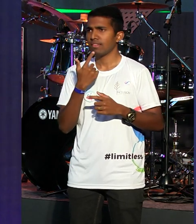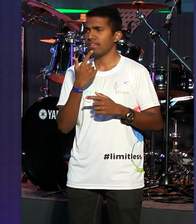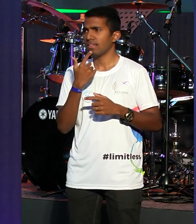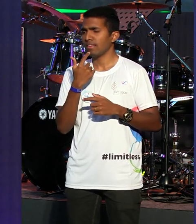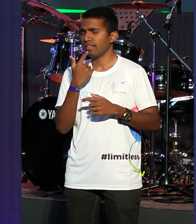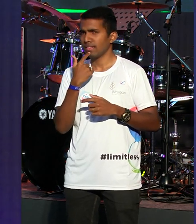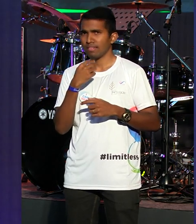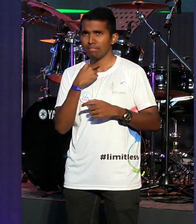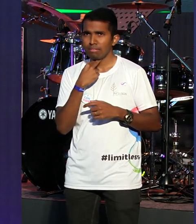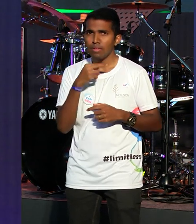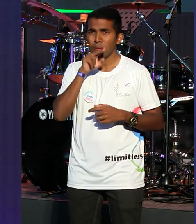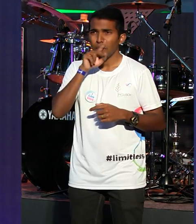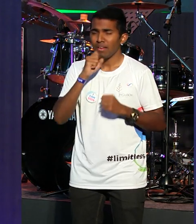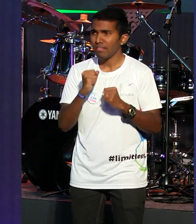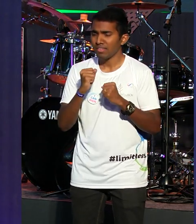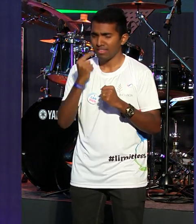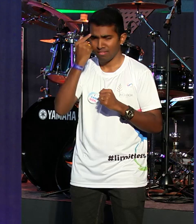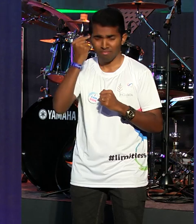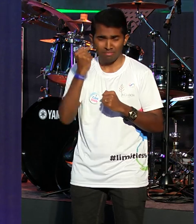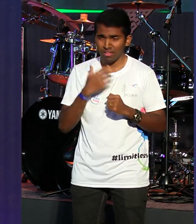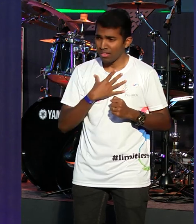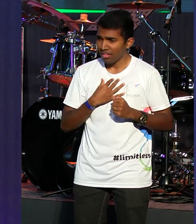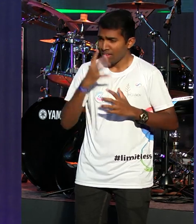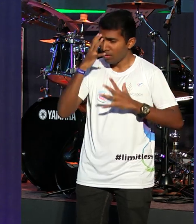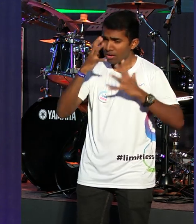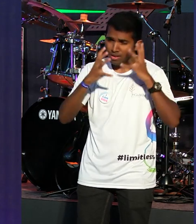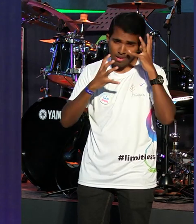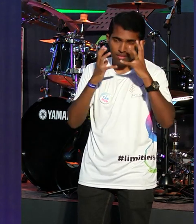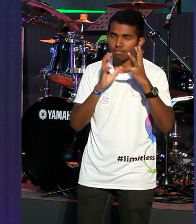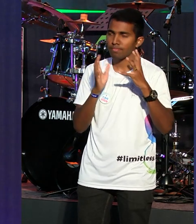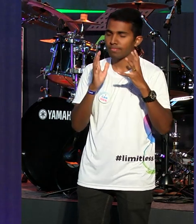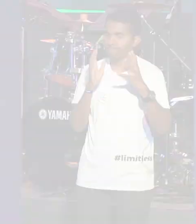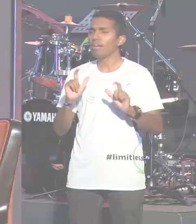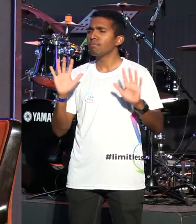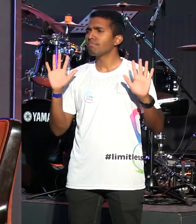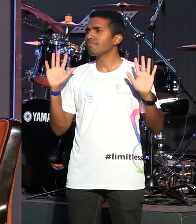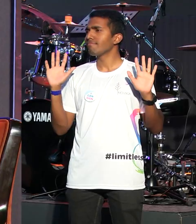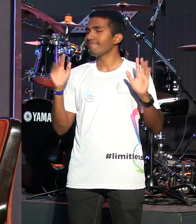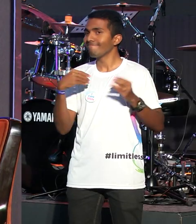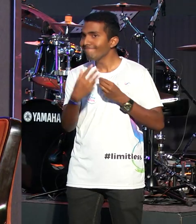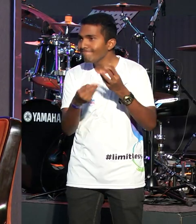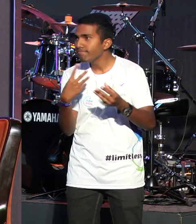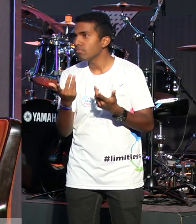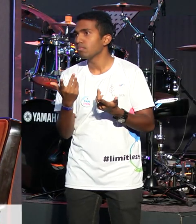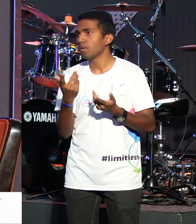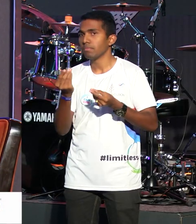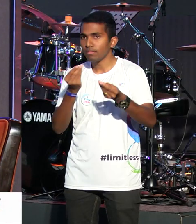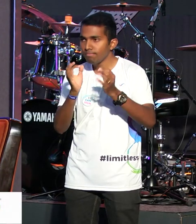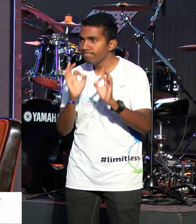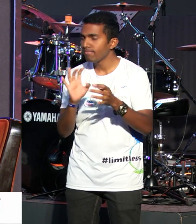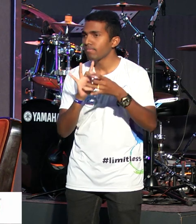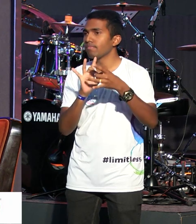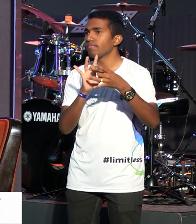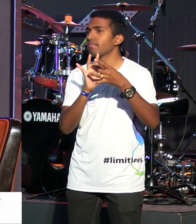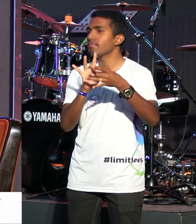let me not worry about things and just, you know, go ahead and do it. Otherwise, there's no way I'm going to suffer all the time. How do we make sure we're